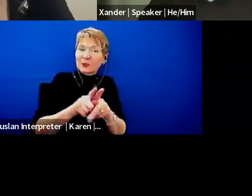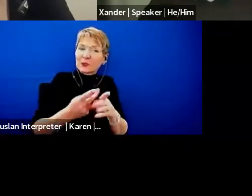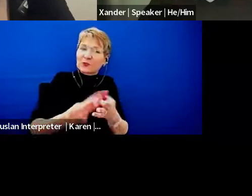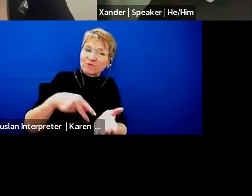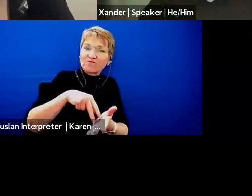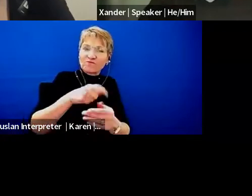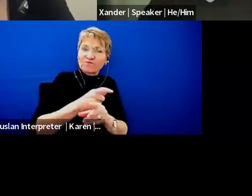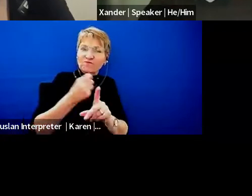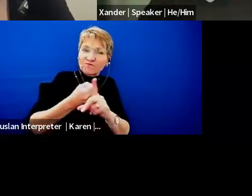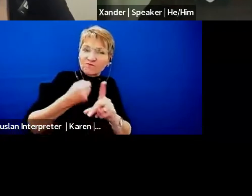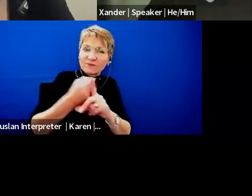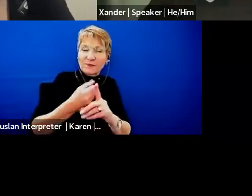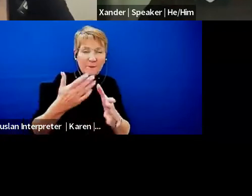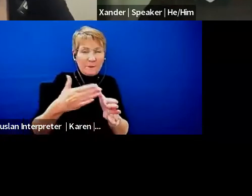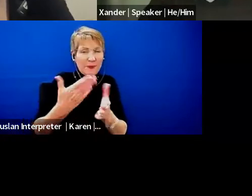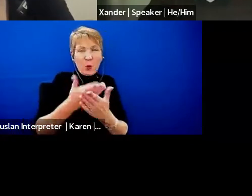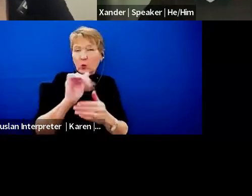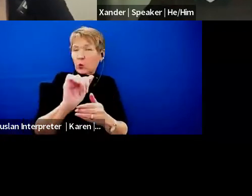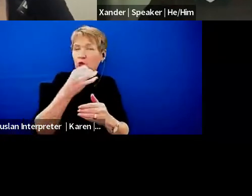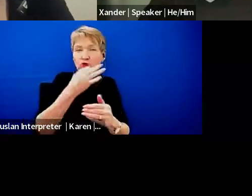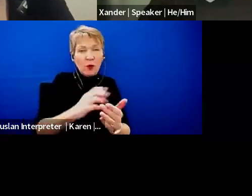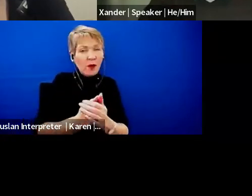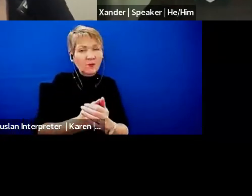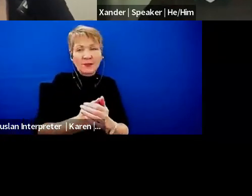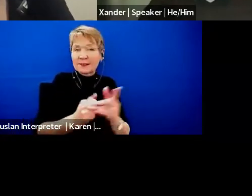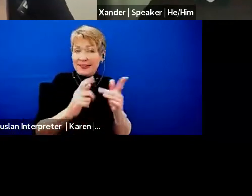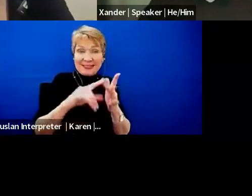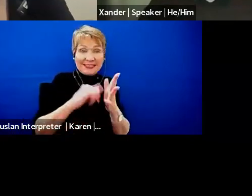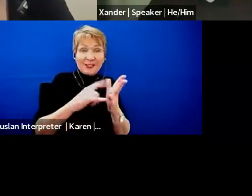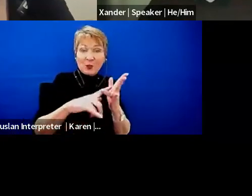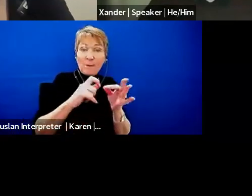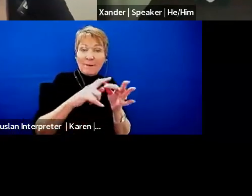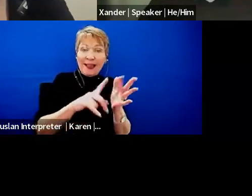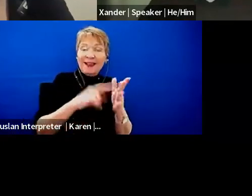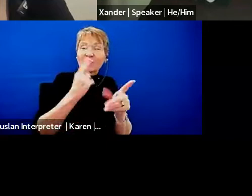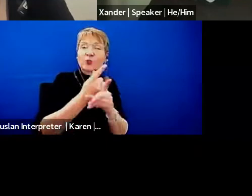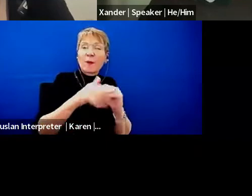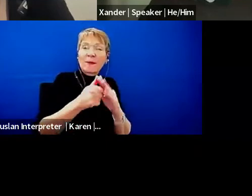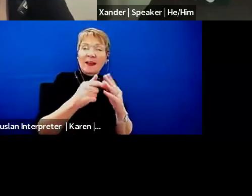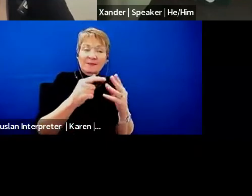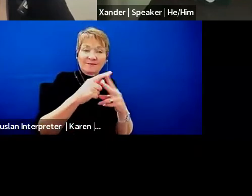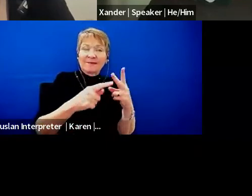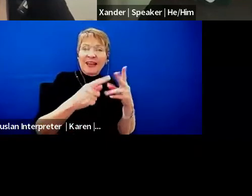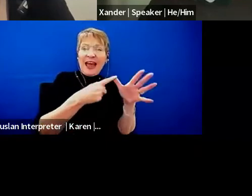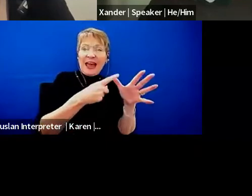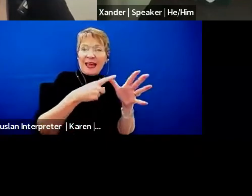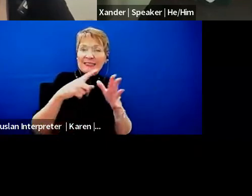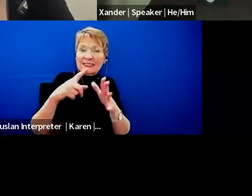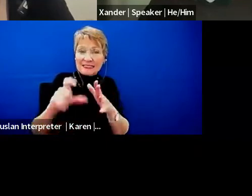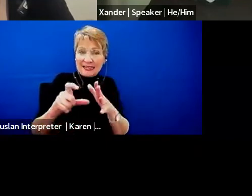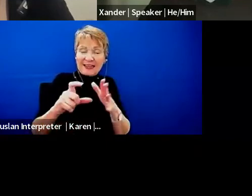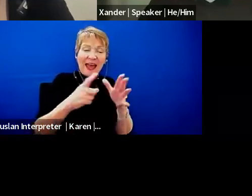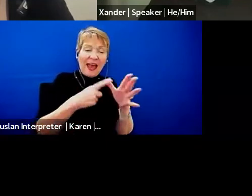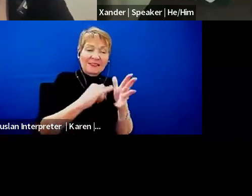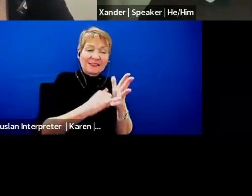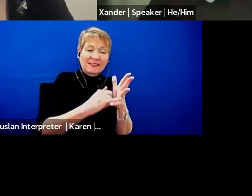on where your child is at, because obviously Isabel's talking about high tech or low tech AAC, assisted